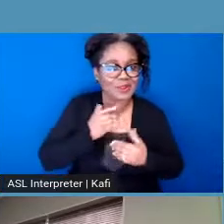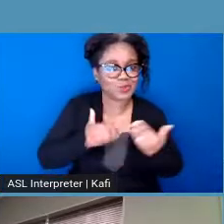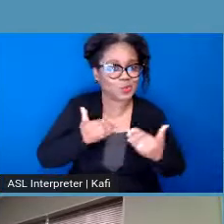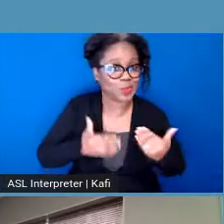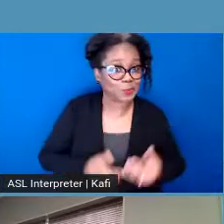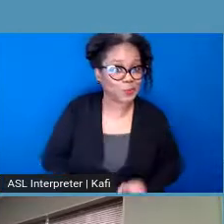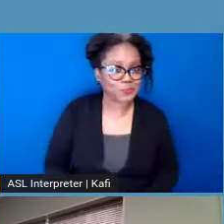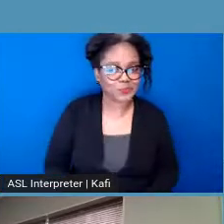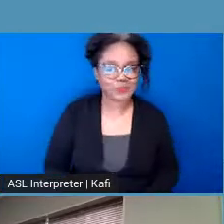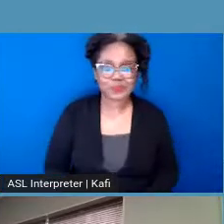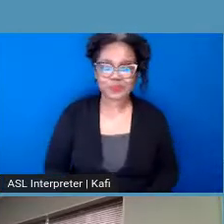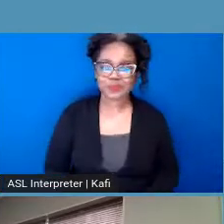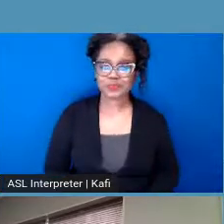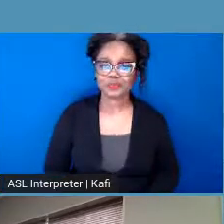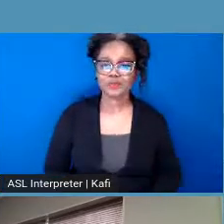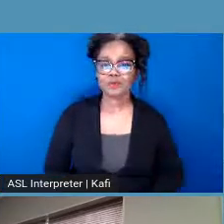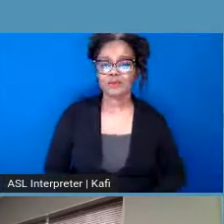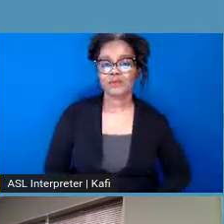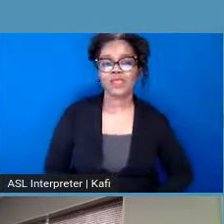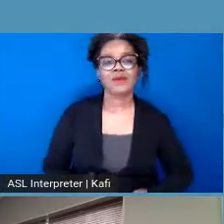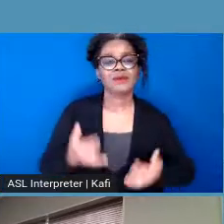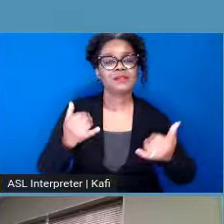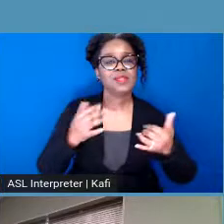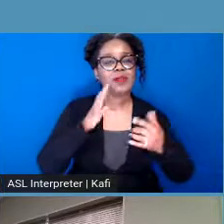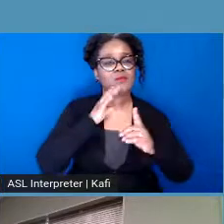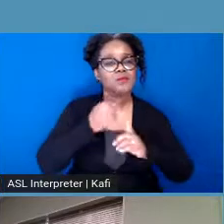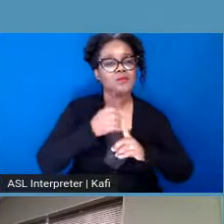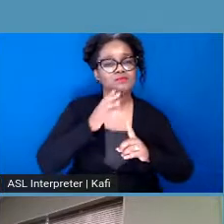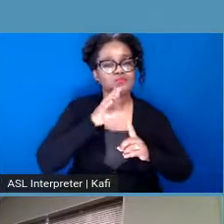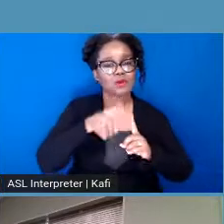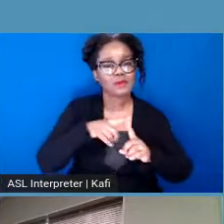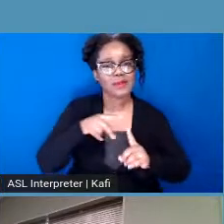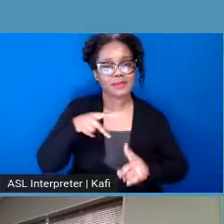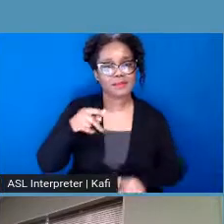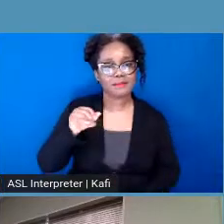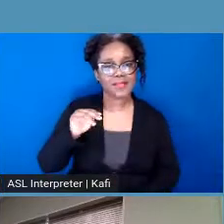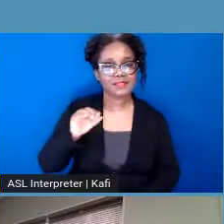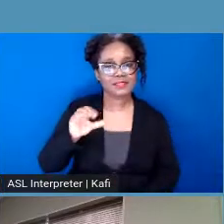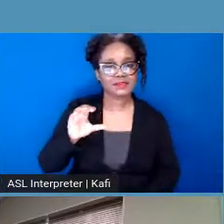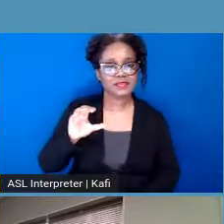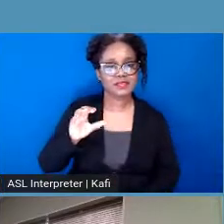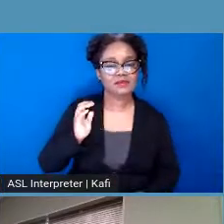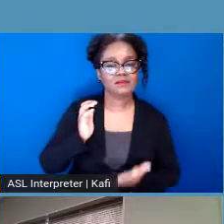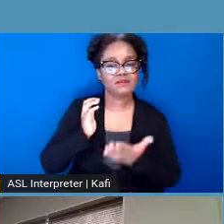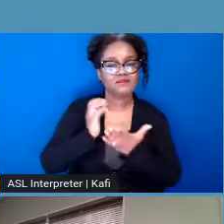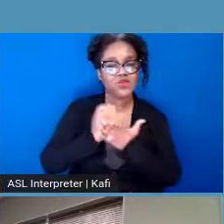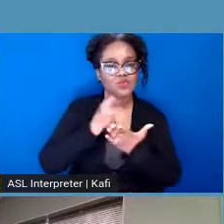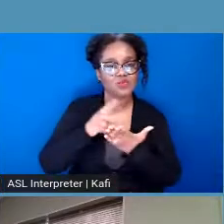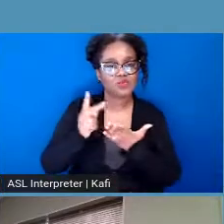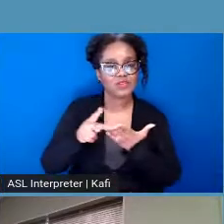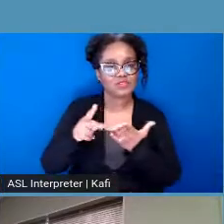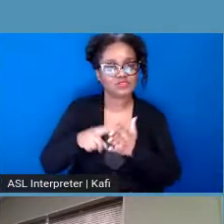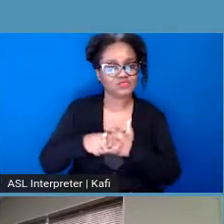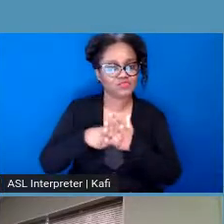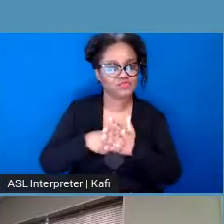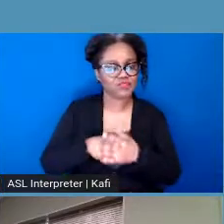on during the past 18 months. So when the pandemic started in